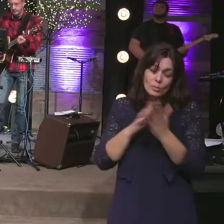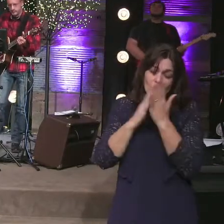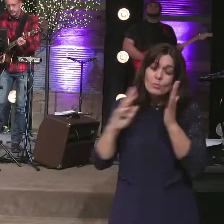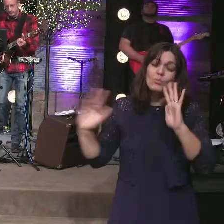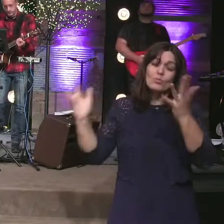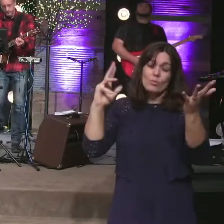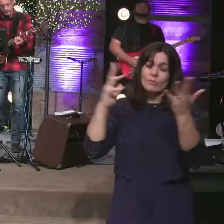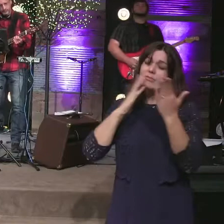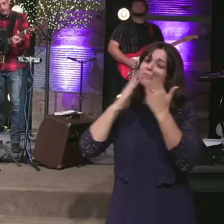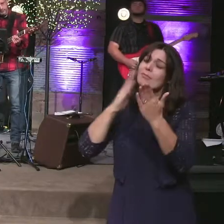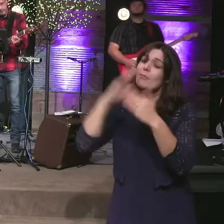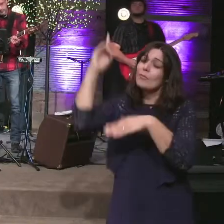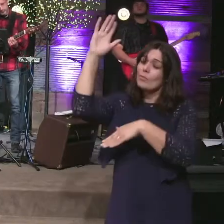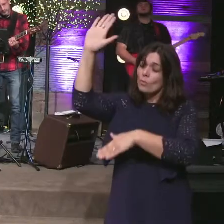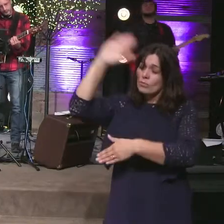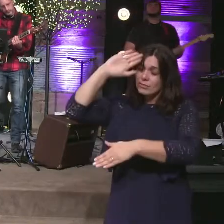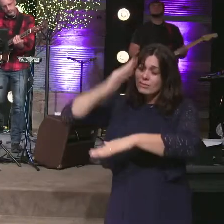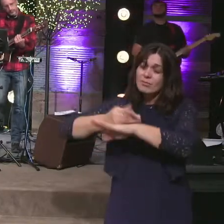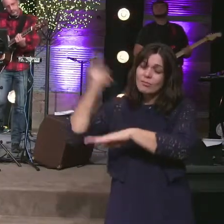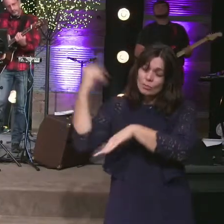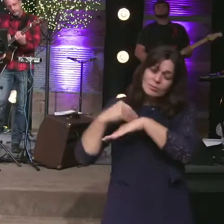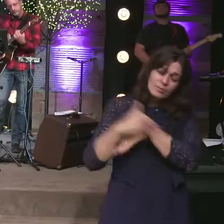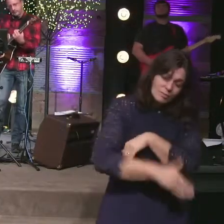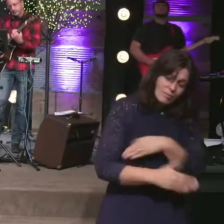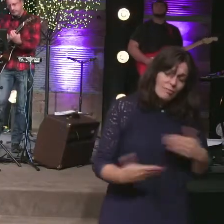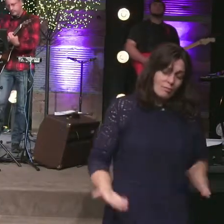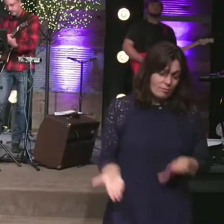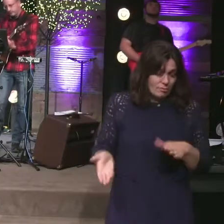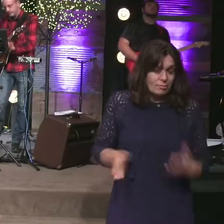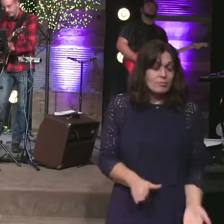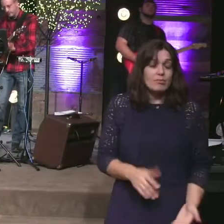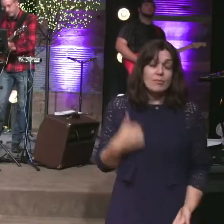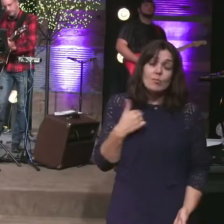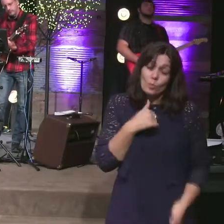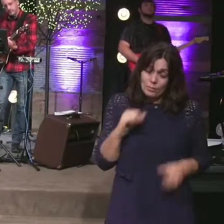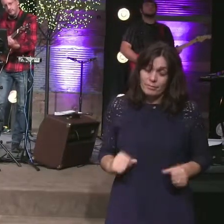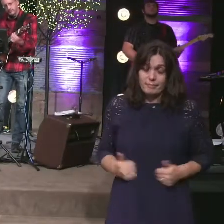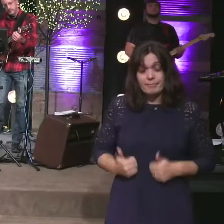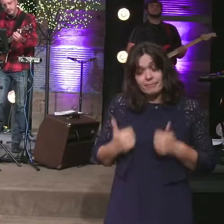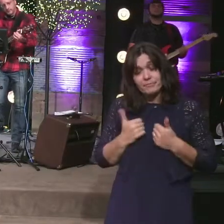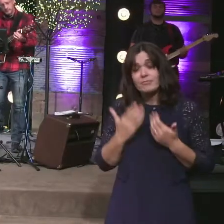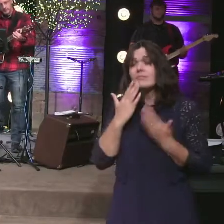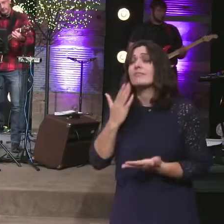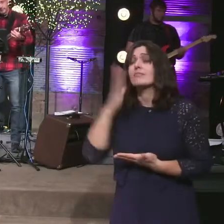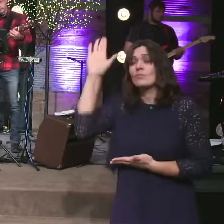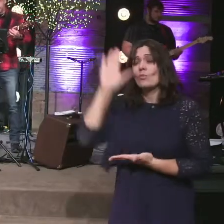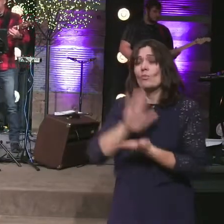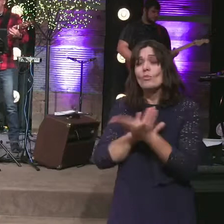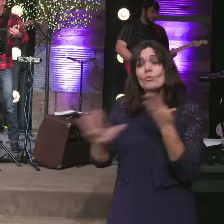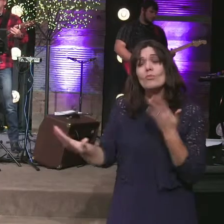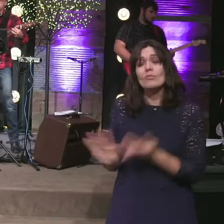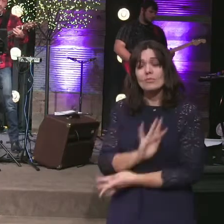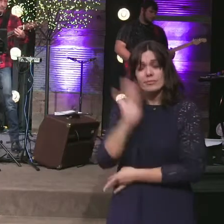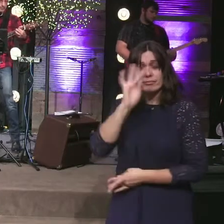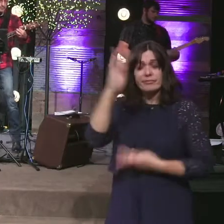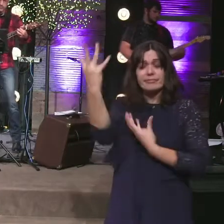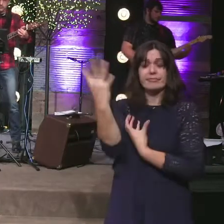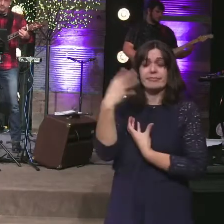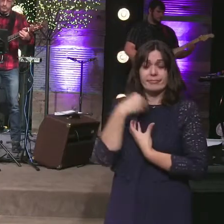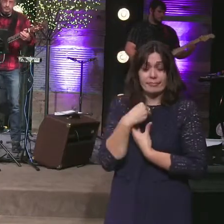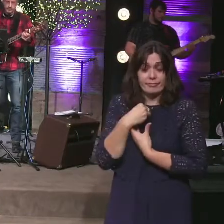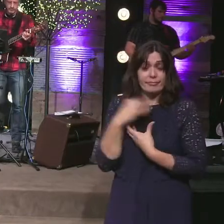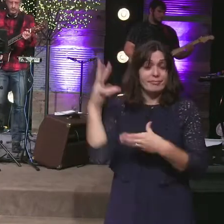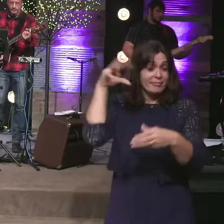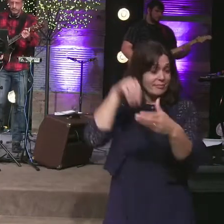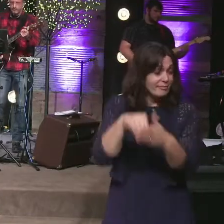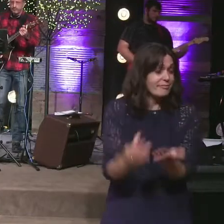Your Son to die that we might live. We thank You, Father, for Your Holy Spirit that is here with us, that is in